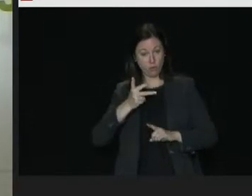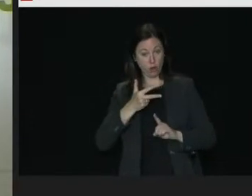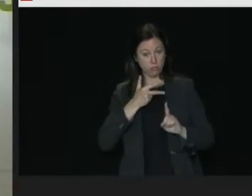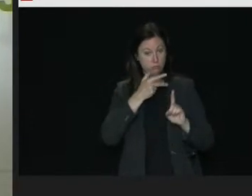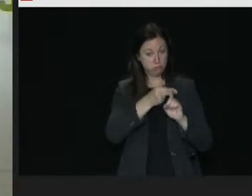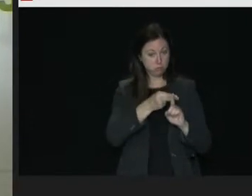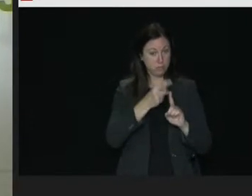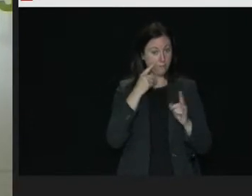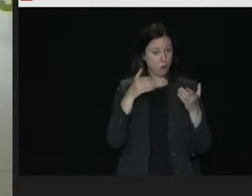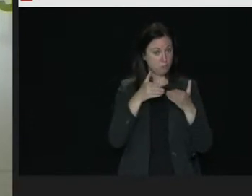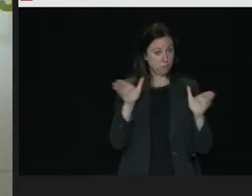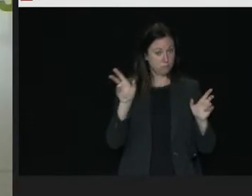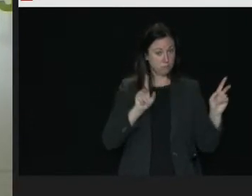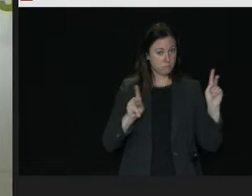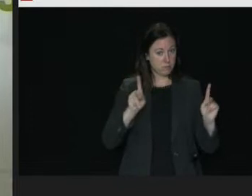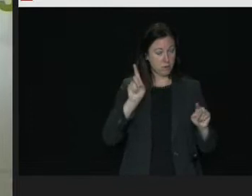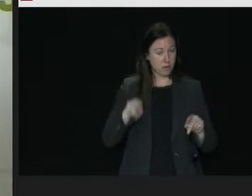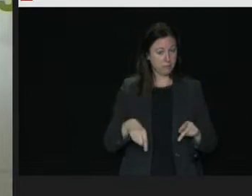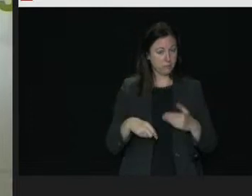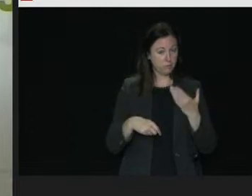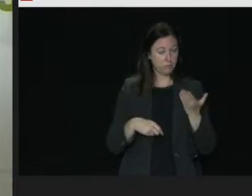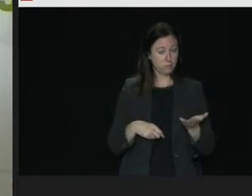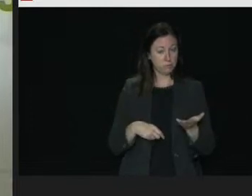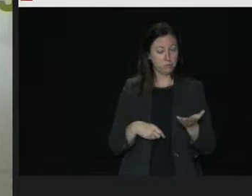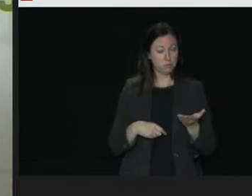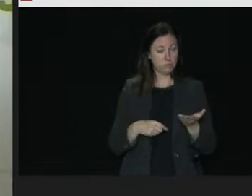the general population?